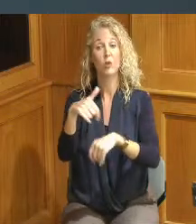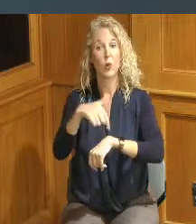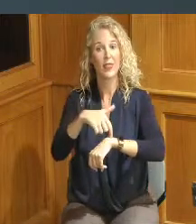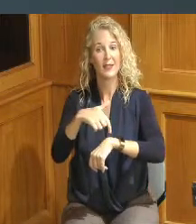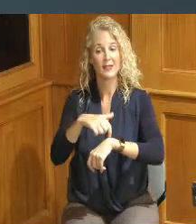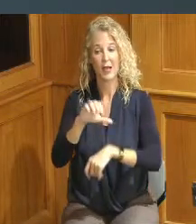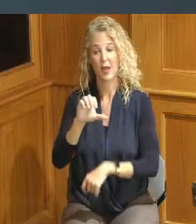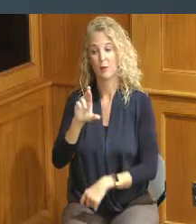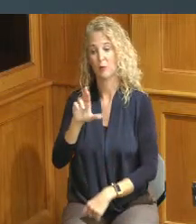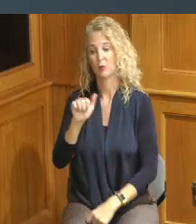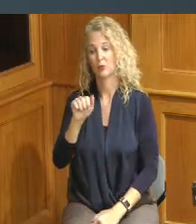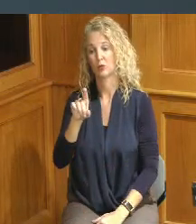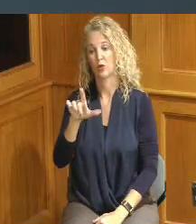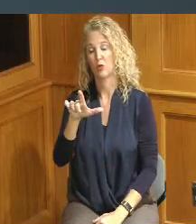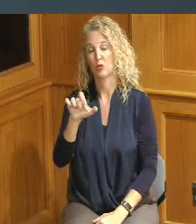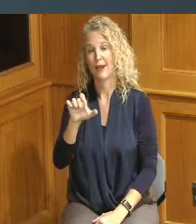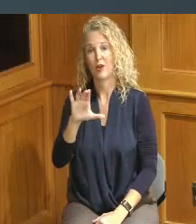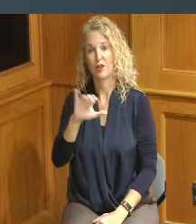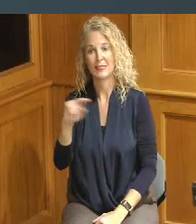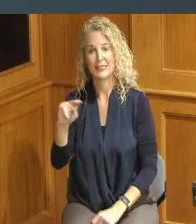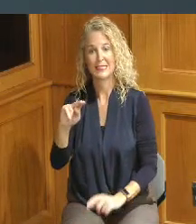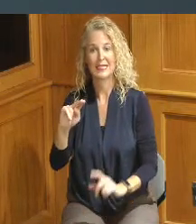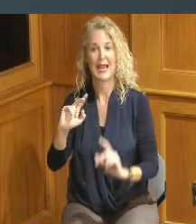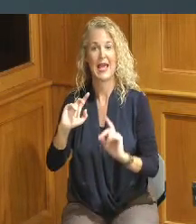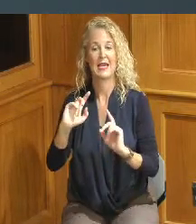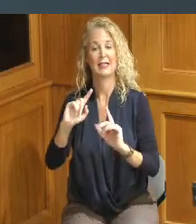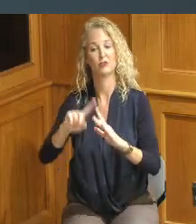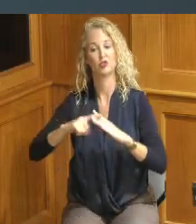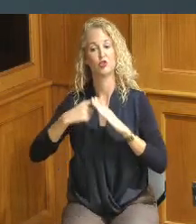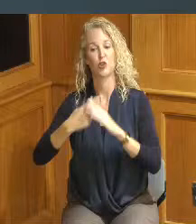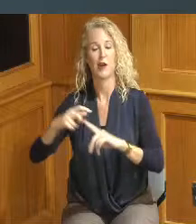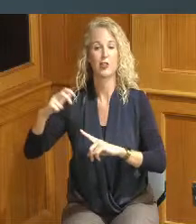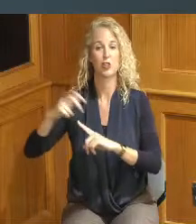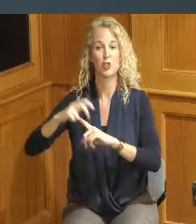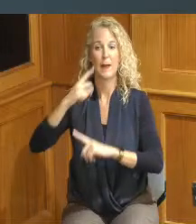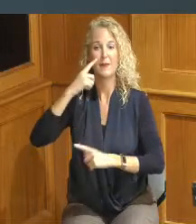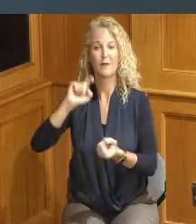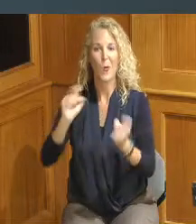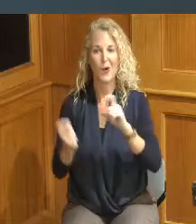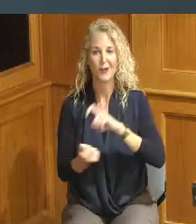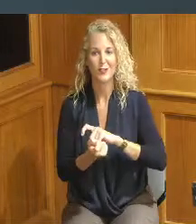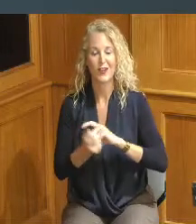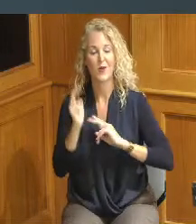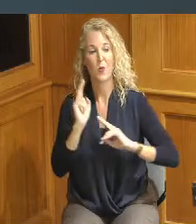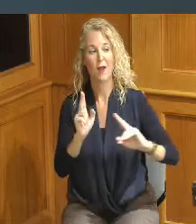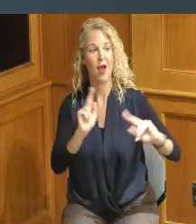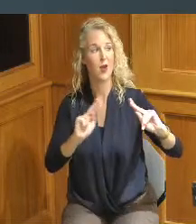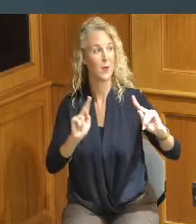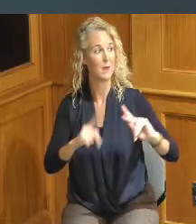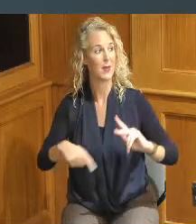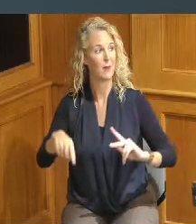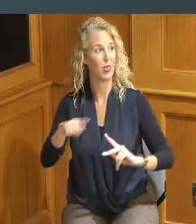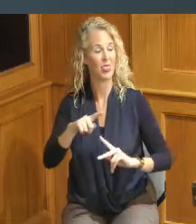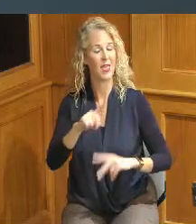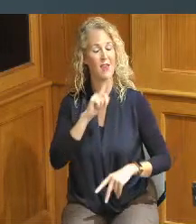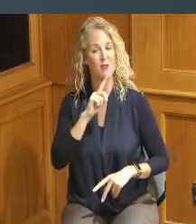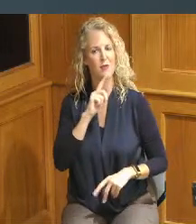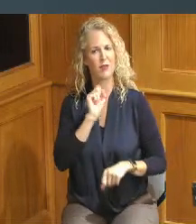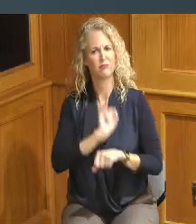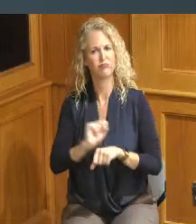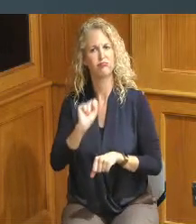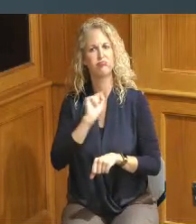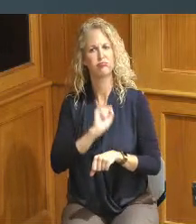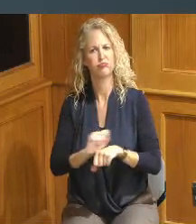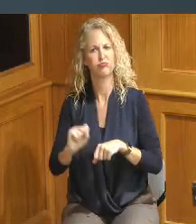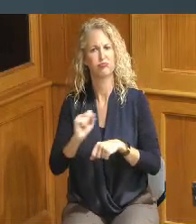Cradle Cincinnati launched the Champions for Change Awards to honor leaders who went the extra mile for moms and babies